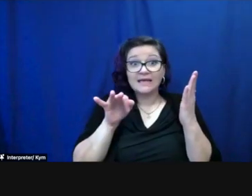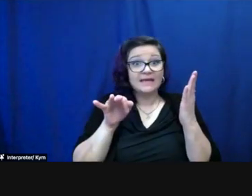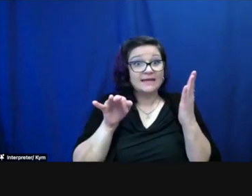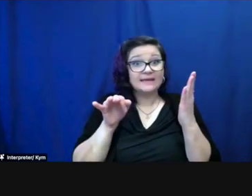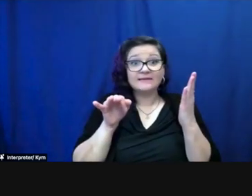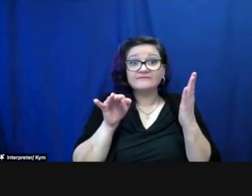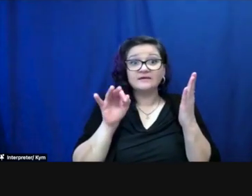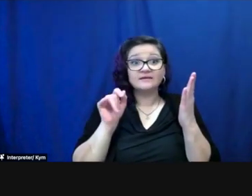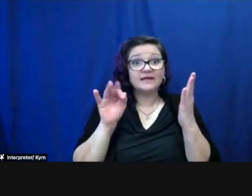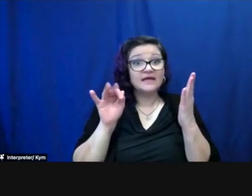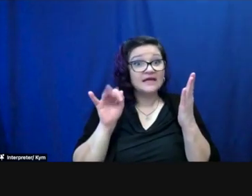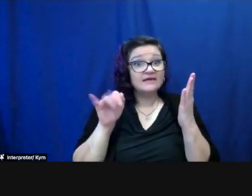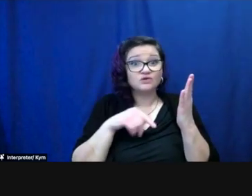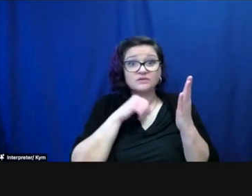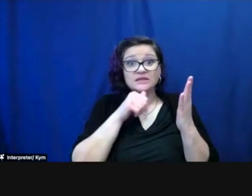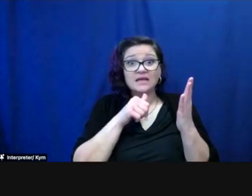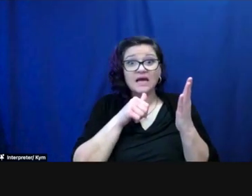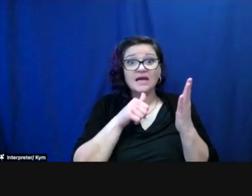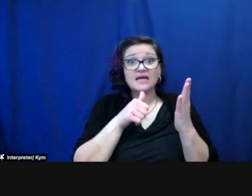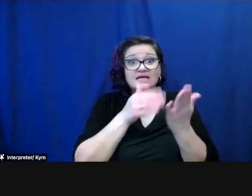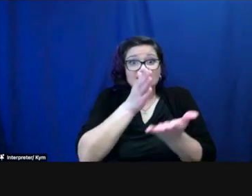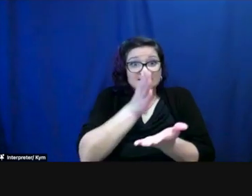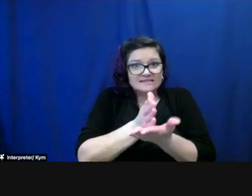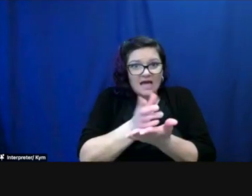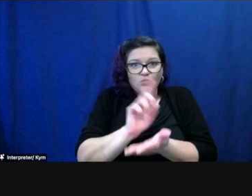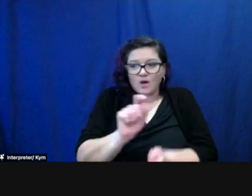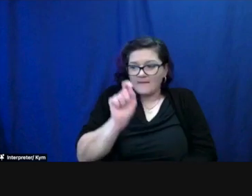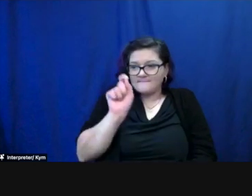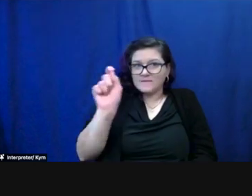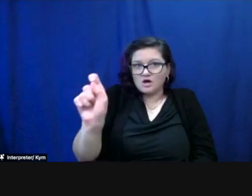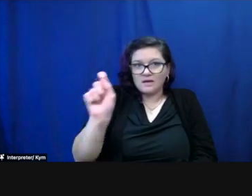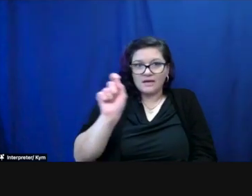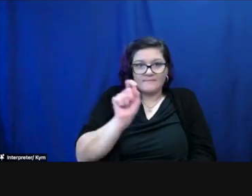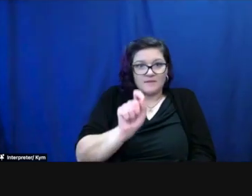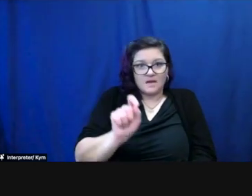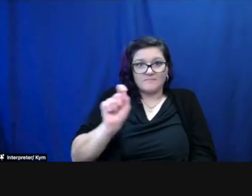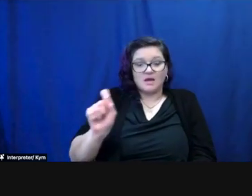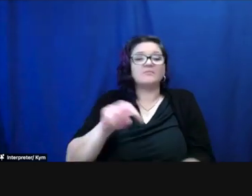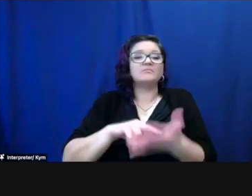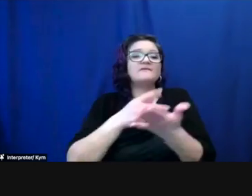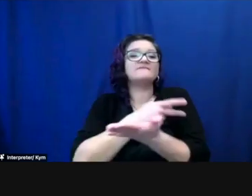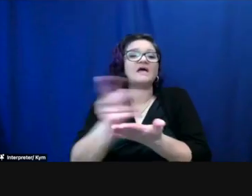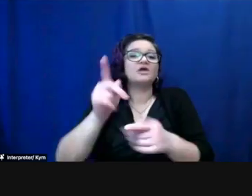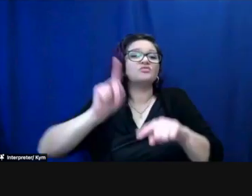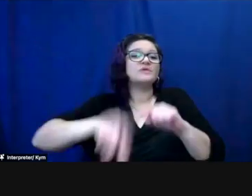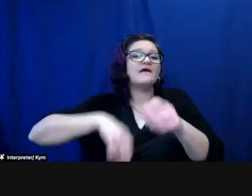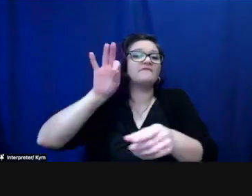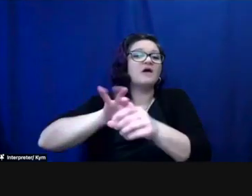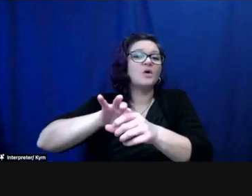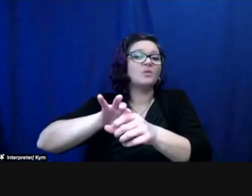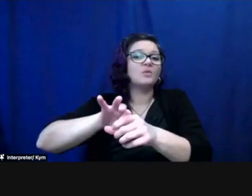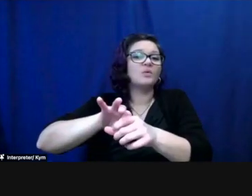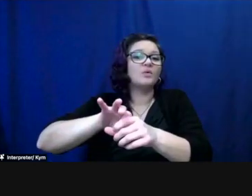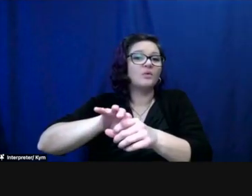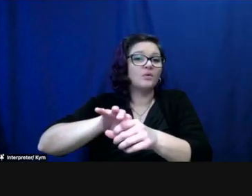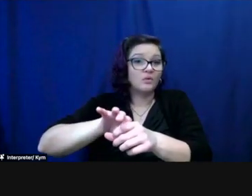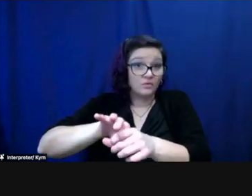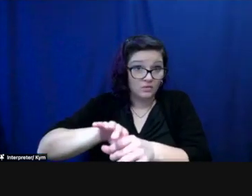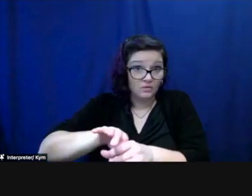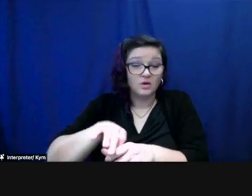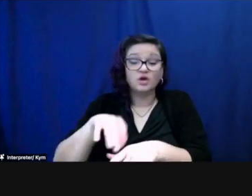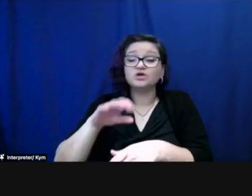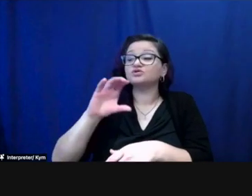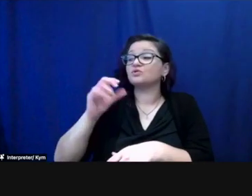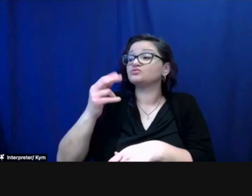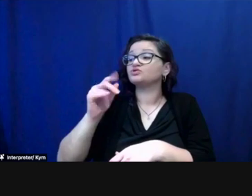not stop at the punctuations, then you would fail and you could not vote. They would not allow you to vote. Now, Charleston